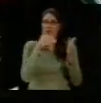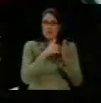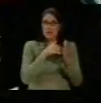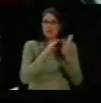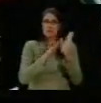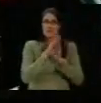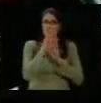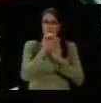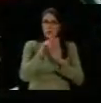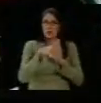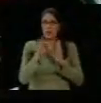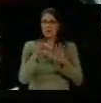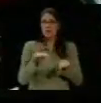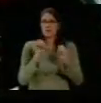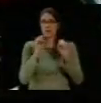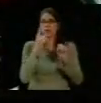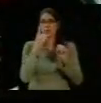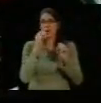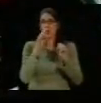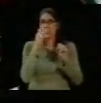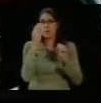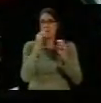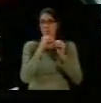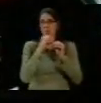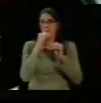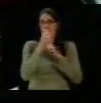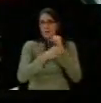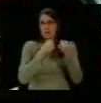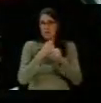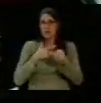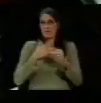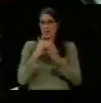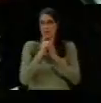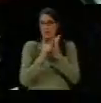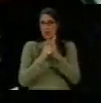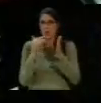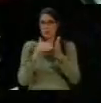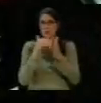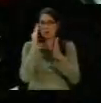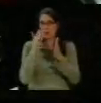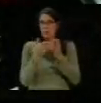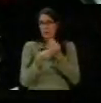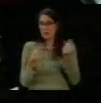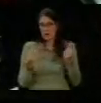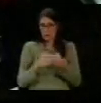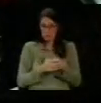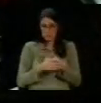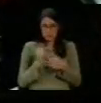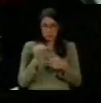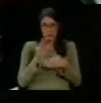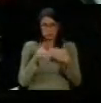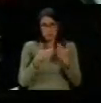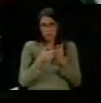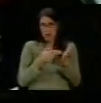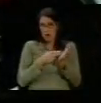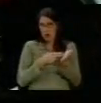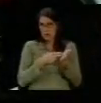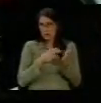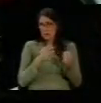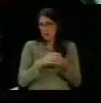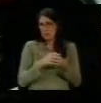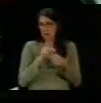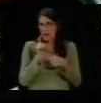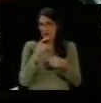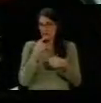to take a year or more, I think that lawsuit will be done. So, in all honesty, I've got to